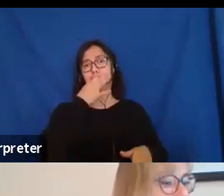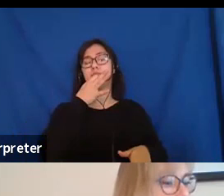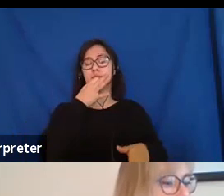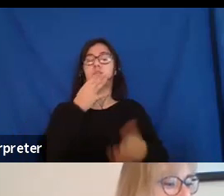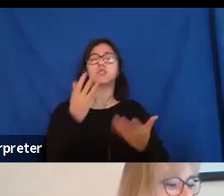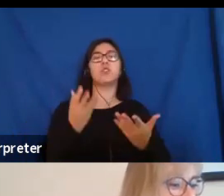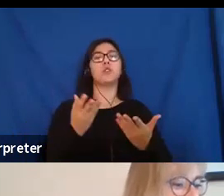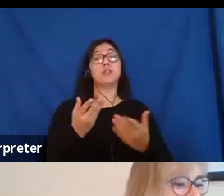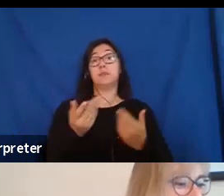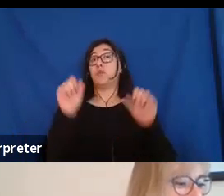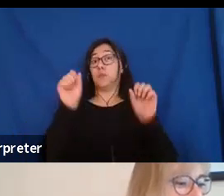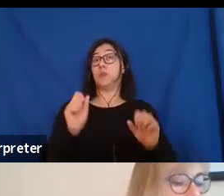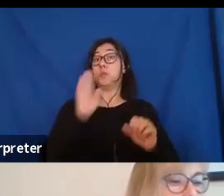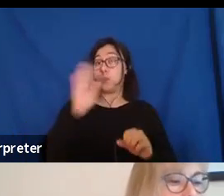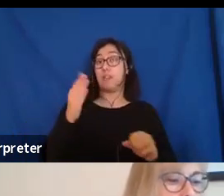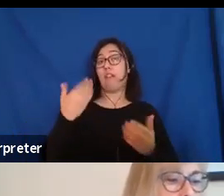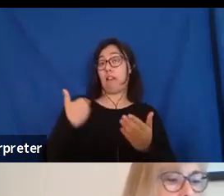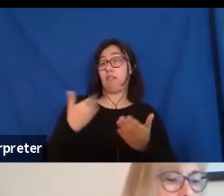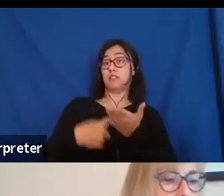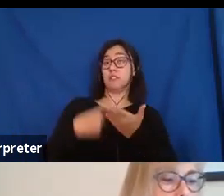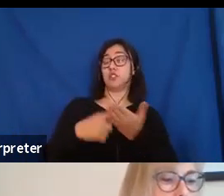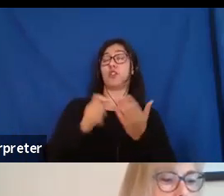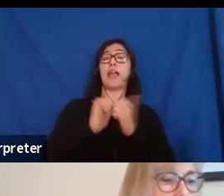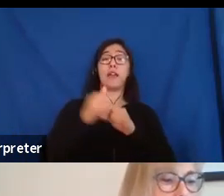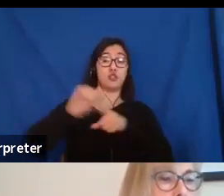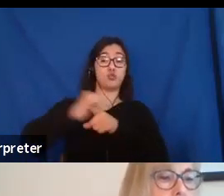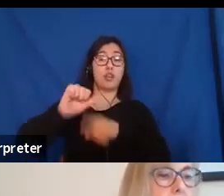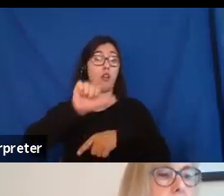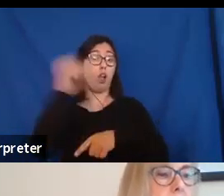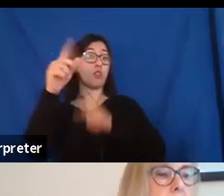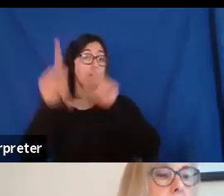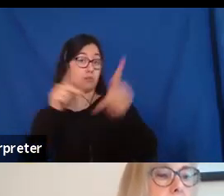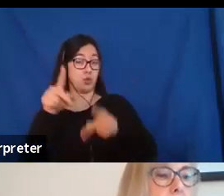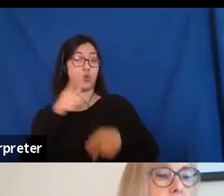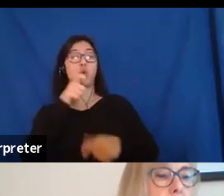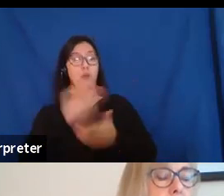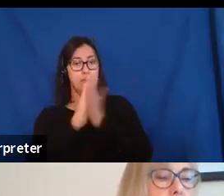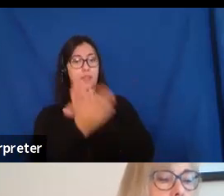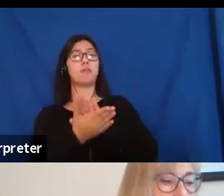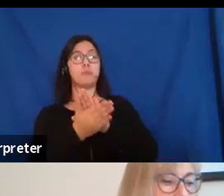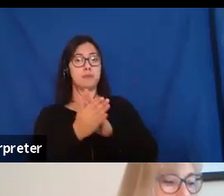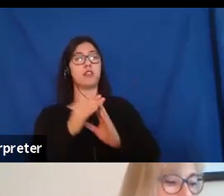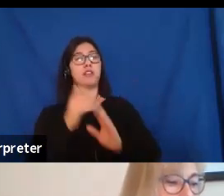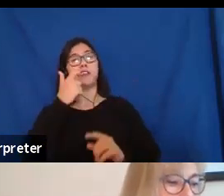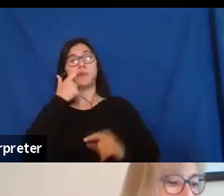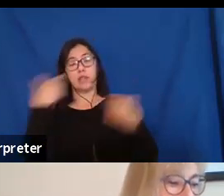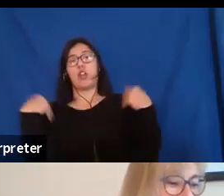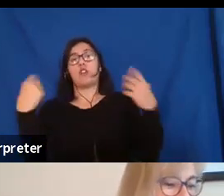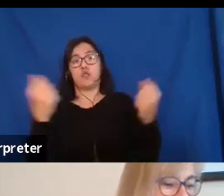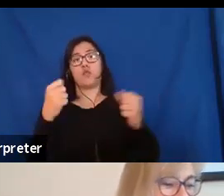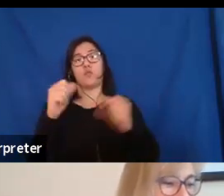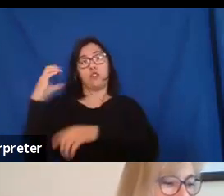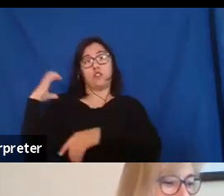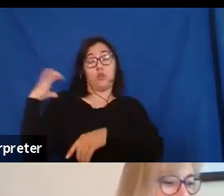recovery coaches. And then at the end, for those who would like to stay on, I do a healing practice that I've been working